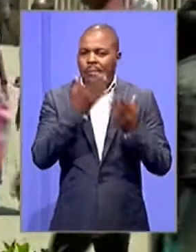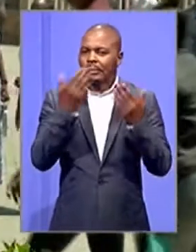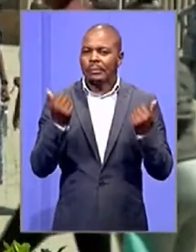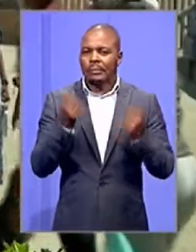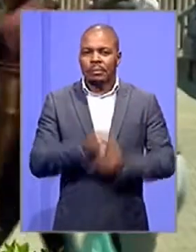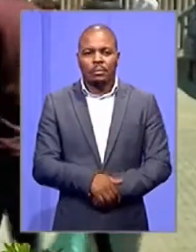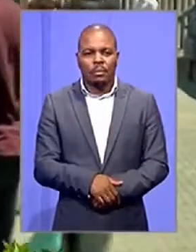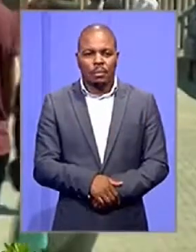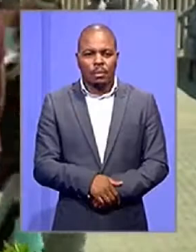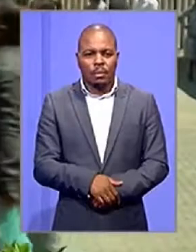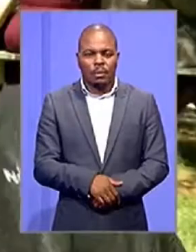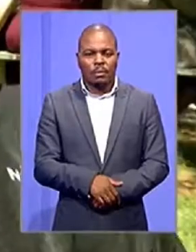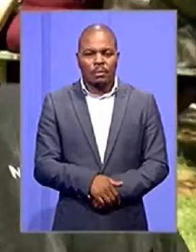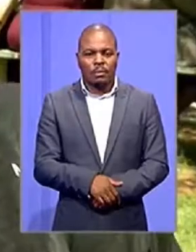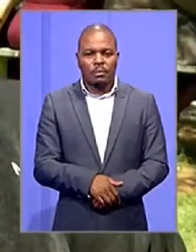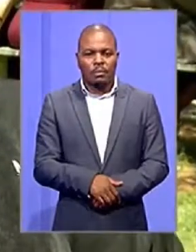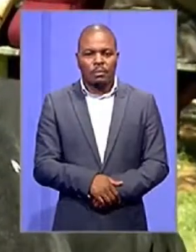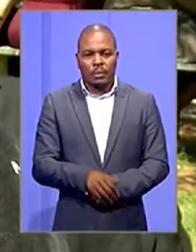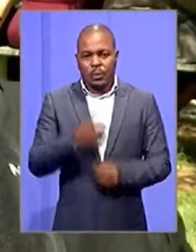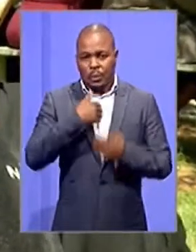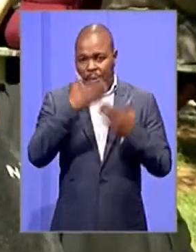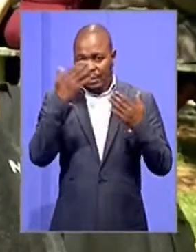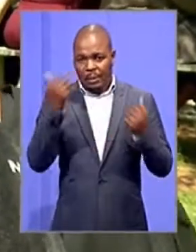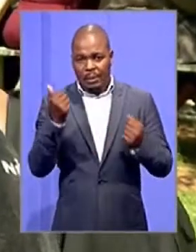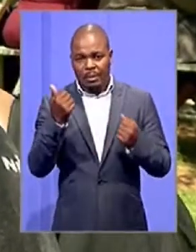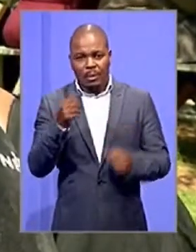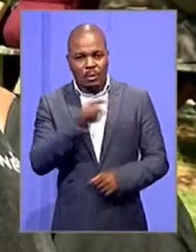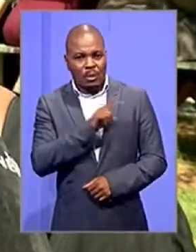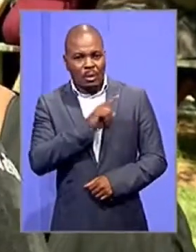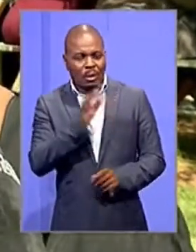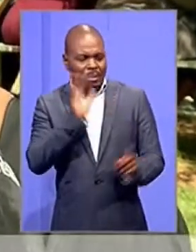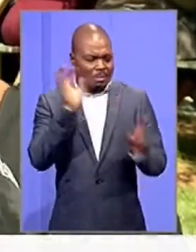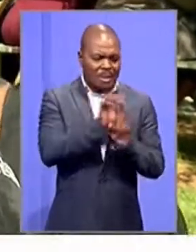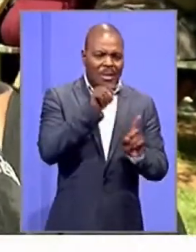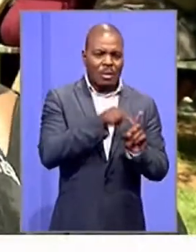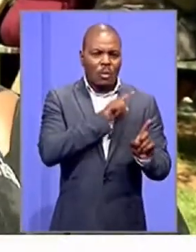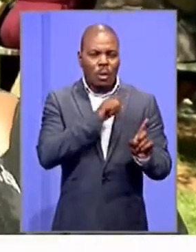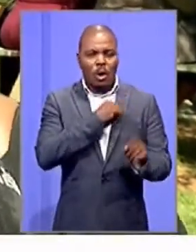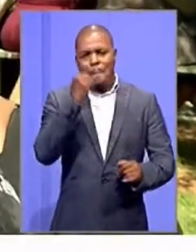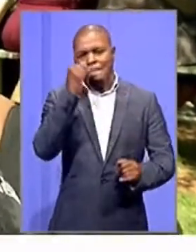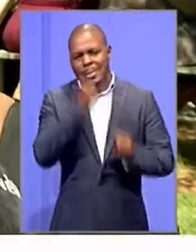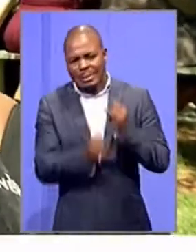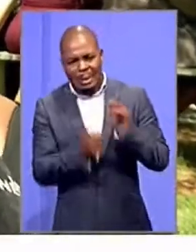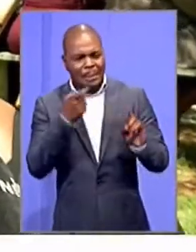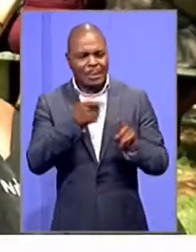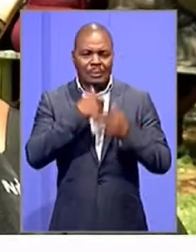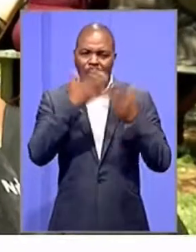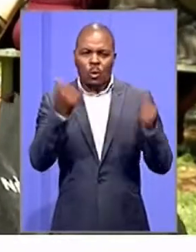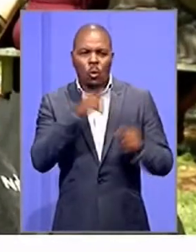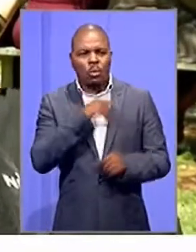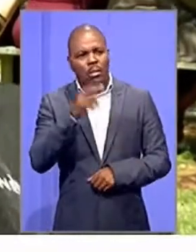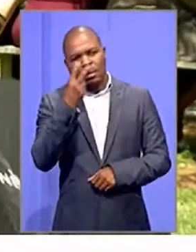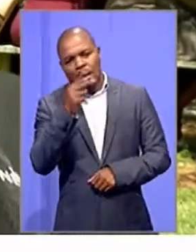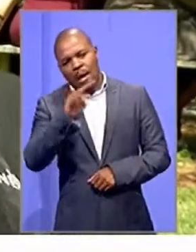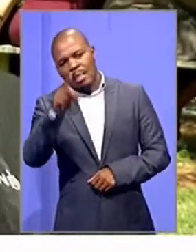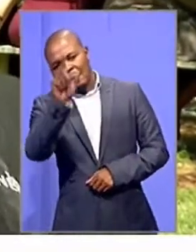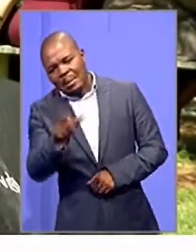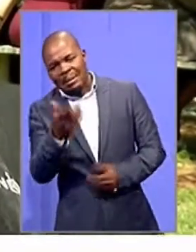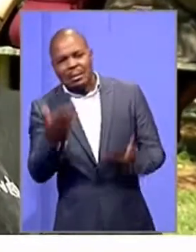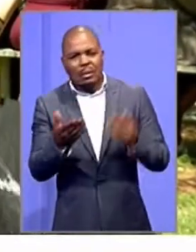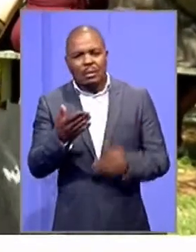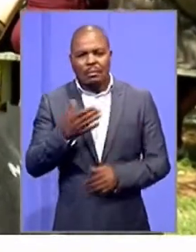We don't even know if the heat was for her really now, or it was a mistake, or they wanted somebody else. So we